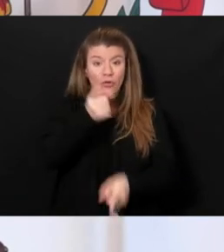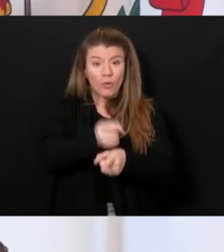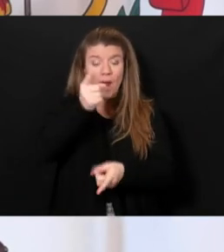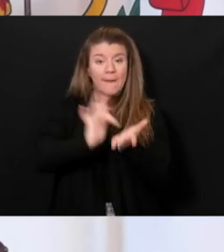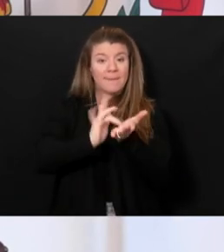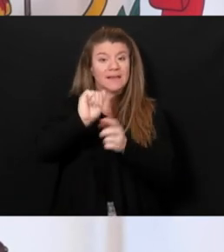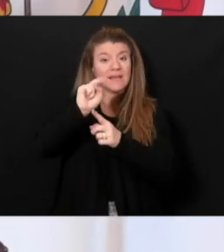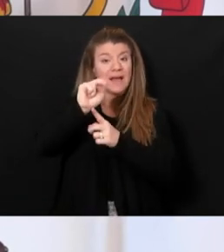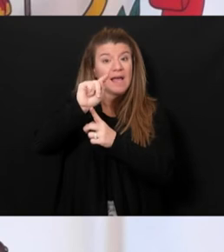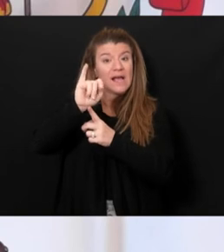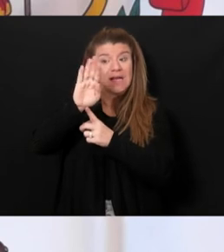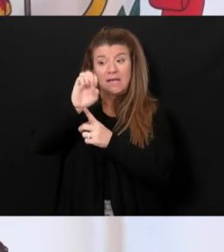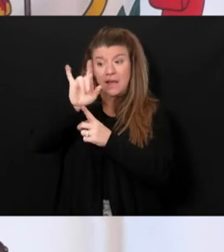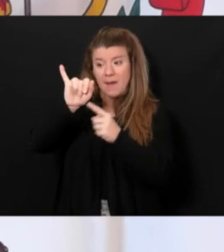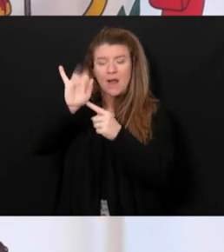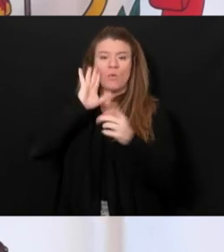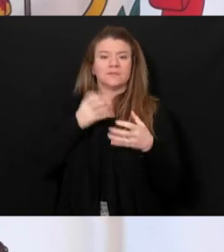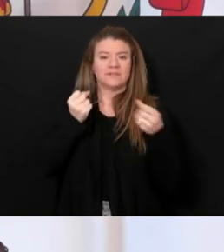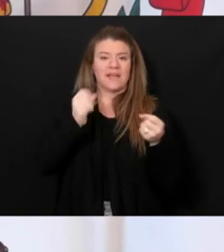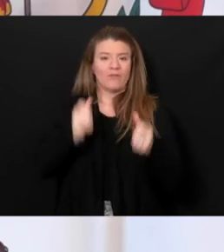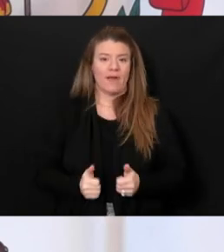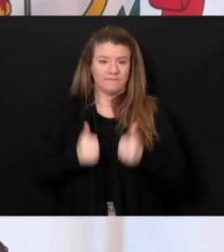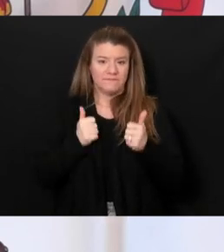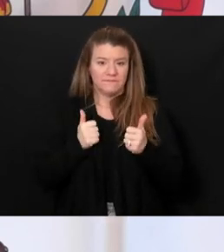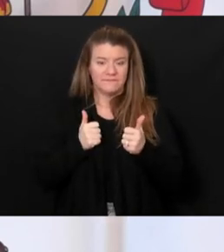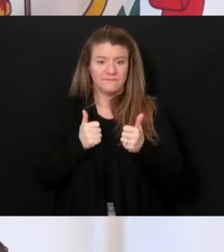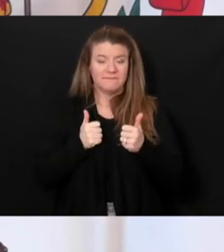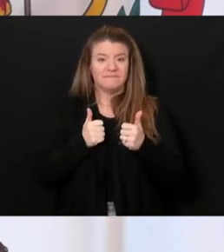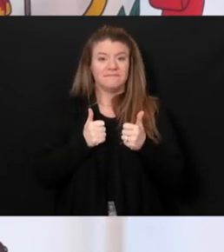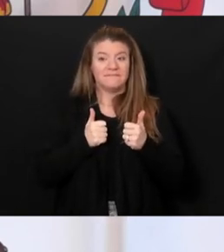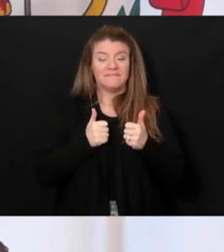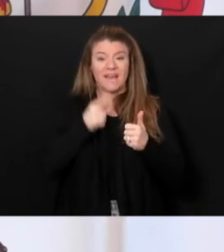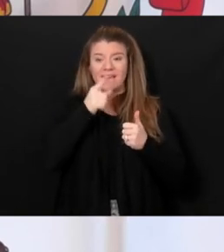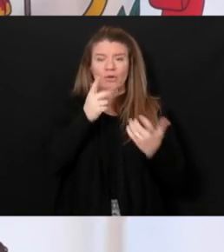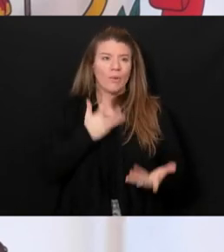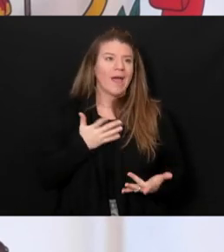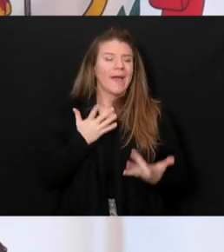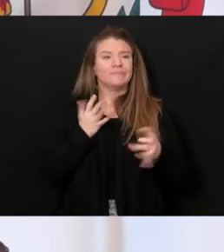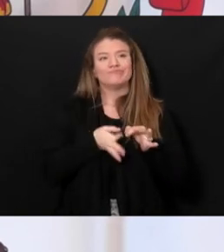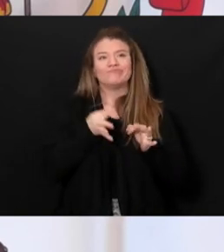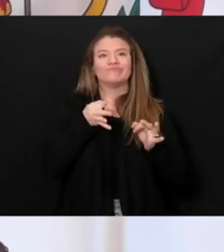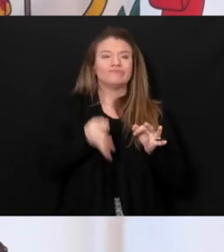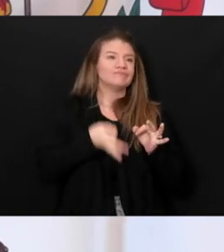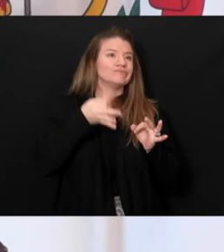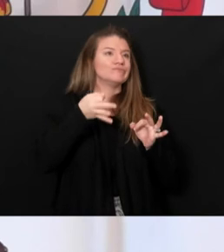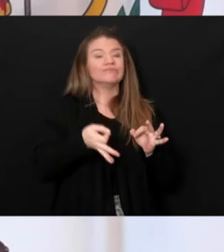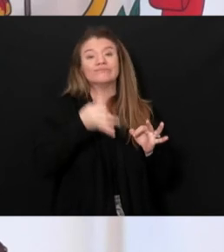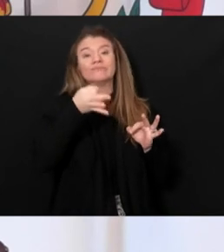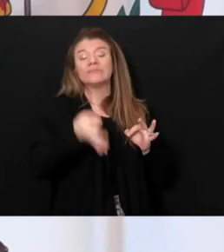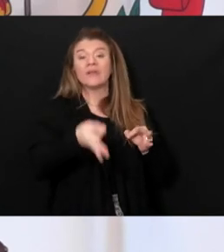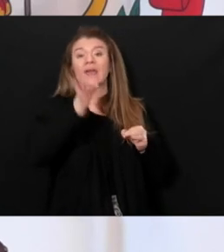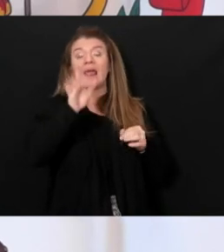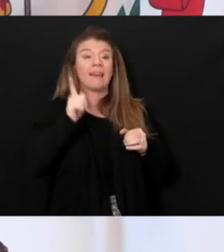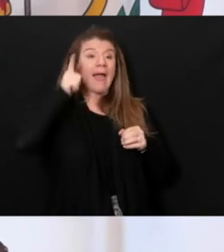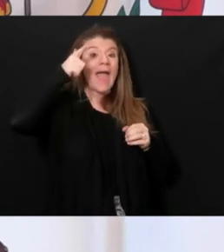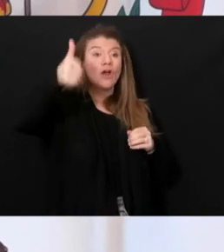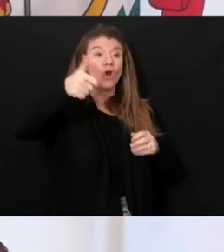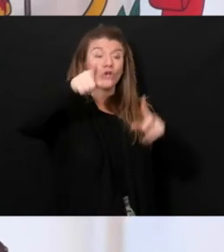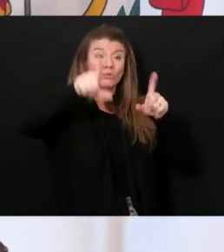will absolutely probably save your life. If you let it drag along and everything, and by the time we get you tested,